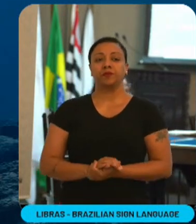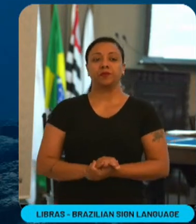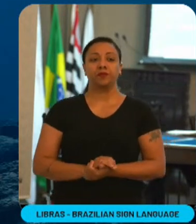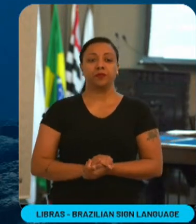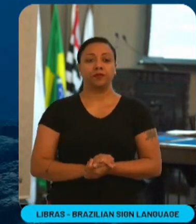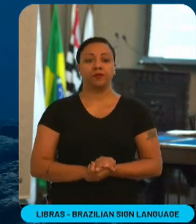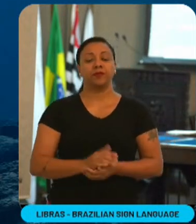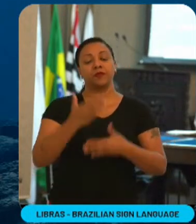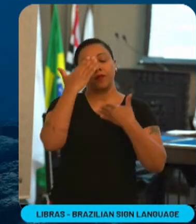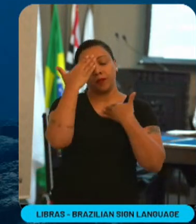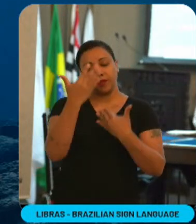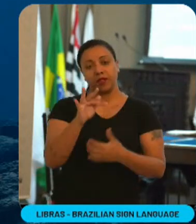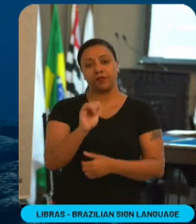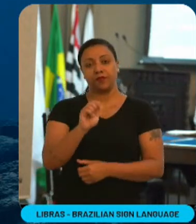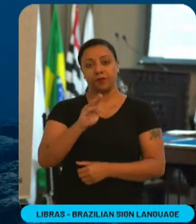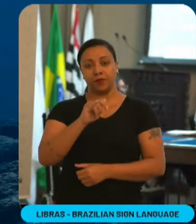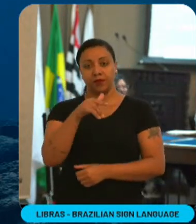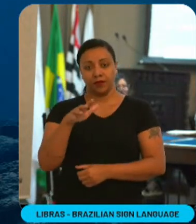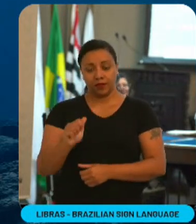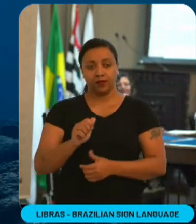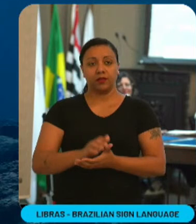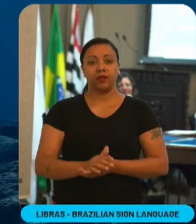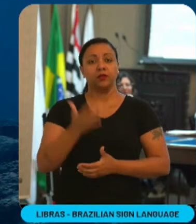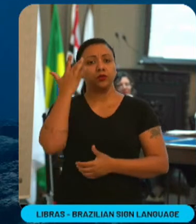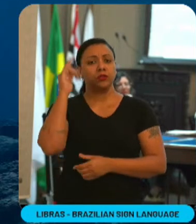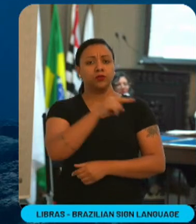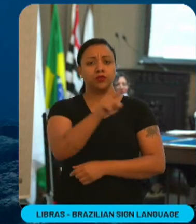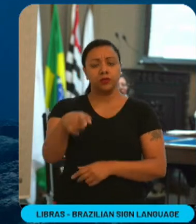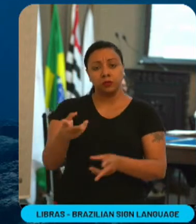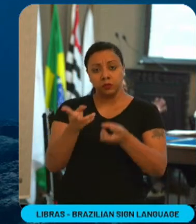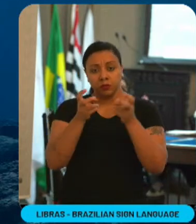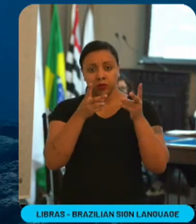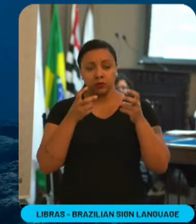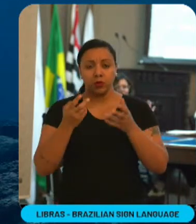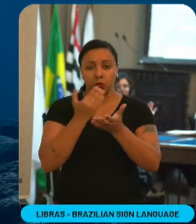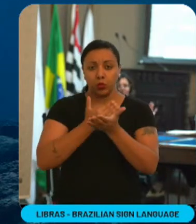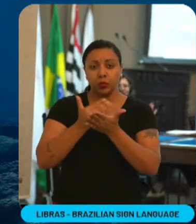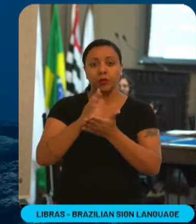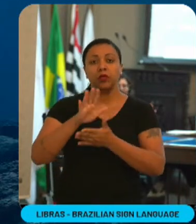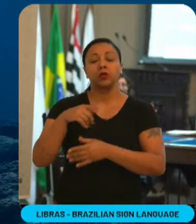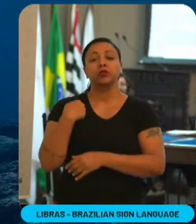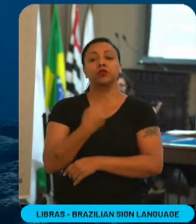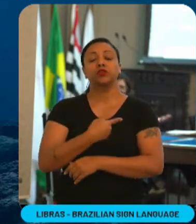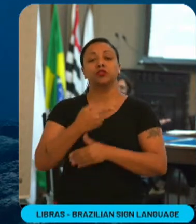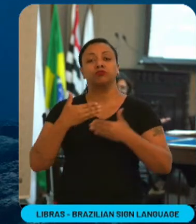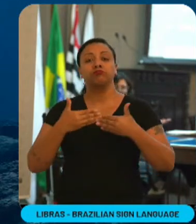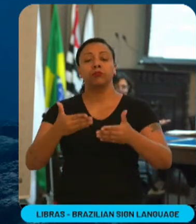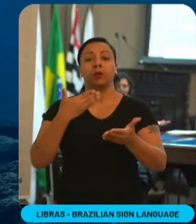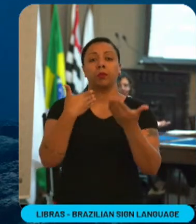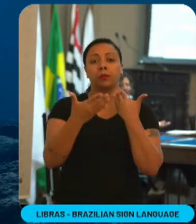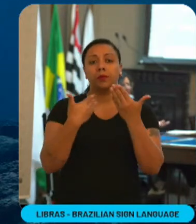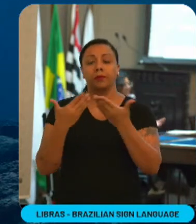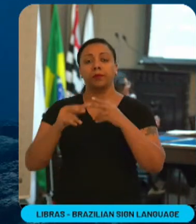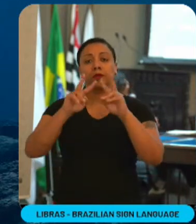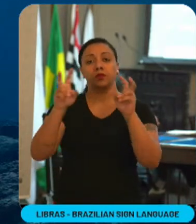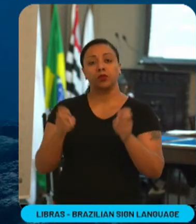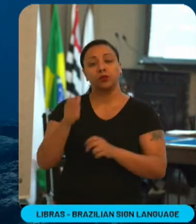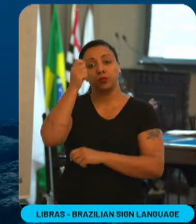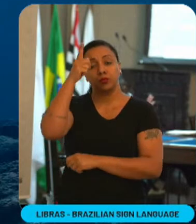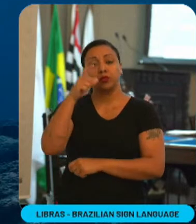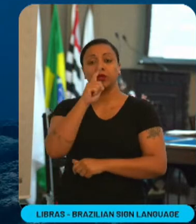there's a lot. Thank you, Fabiana. I don't know if you noticed in the beginning when we started this dialogue